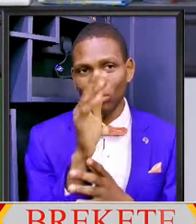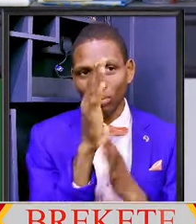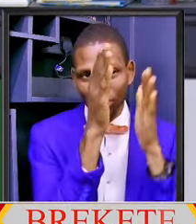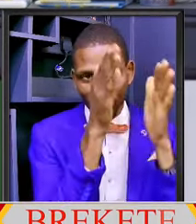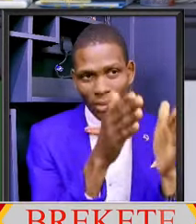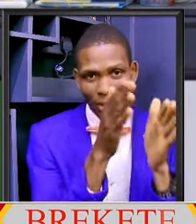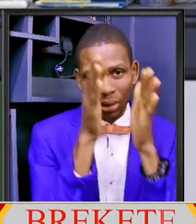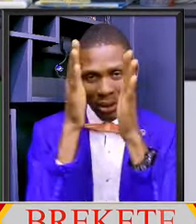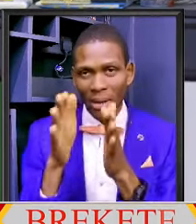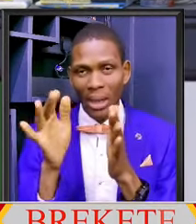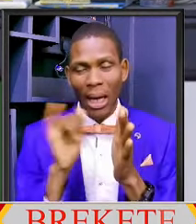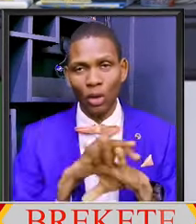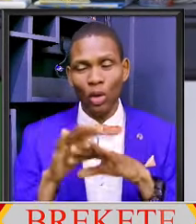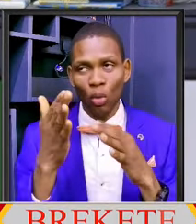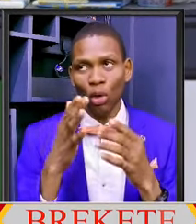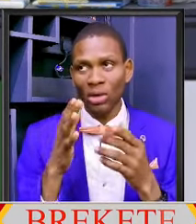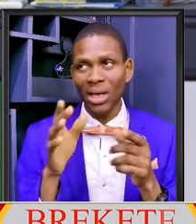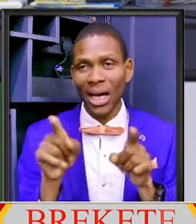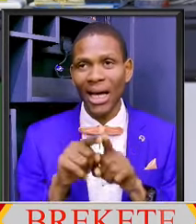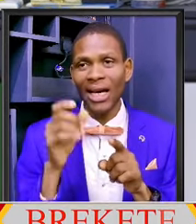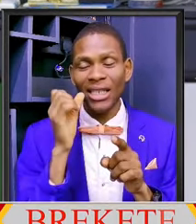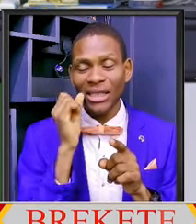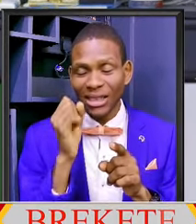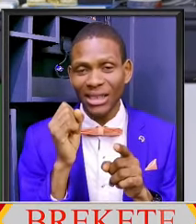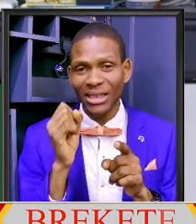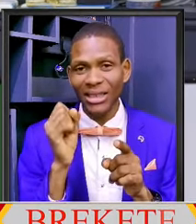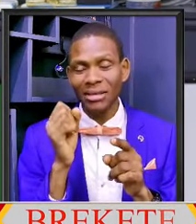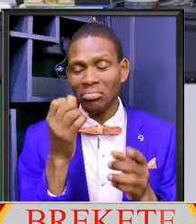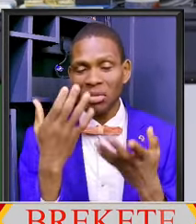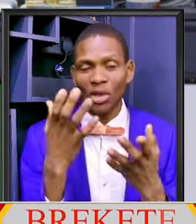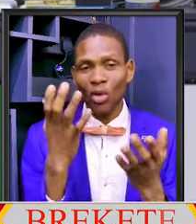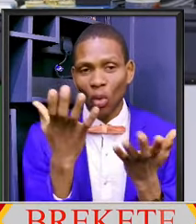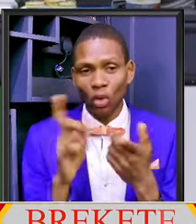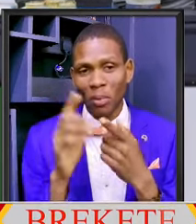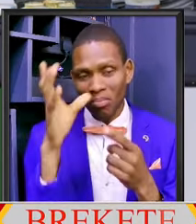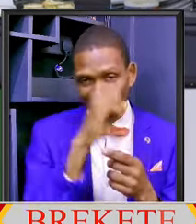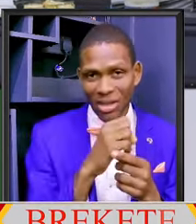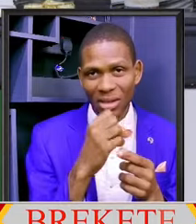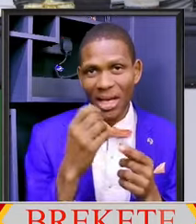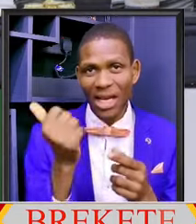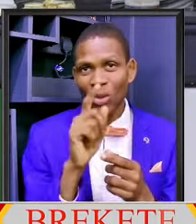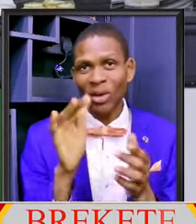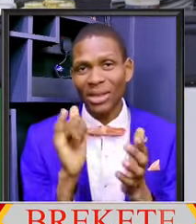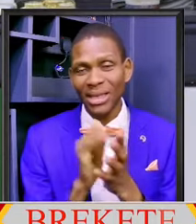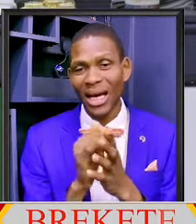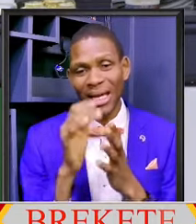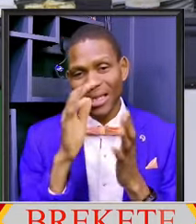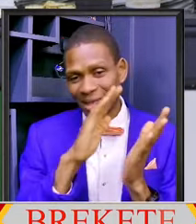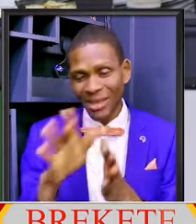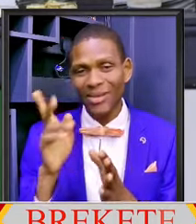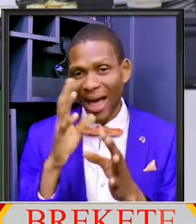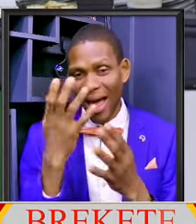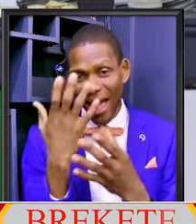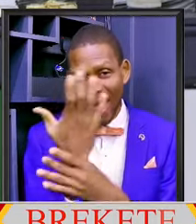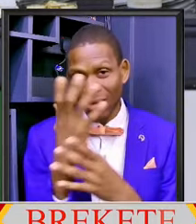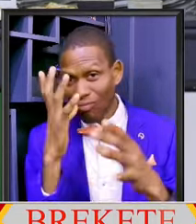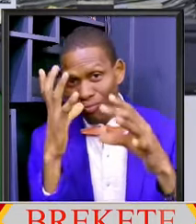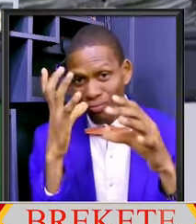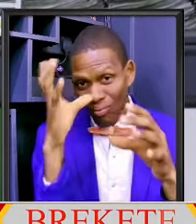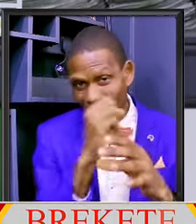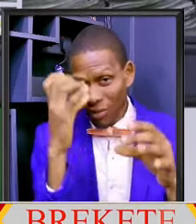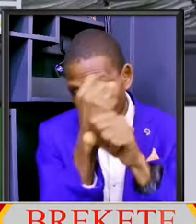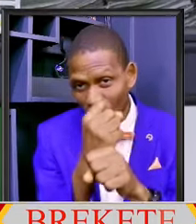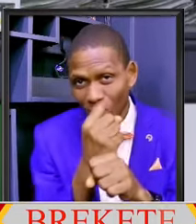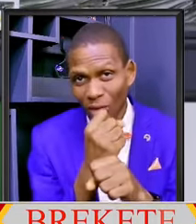make as she won't catch her. I no one miss or she won't miss him. Anyone will come up for her hand.